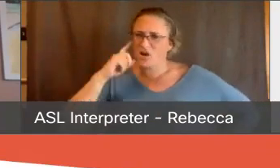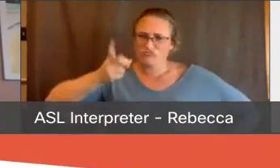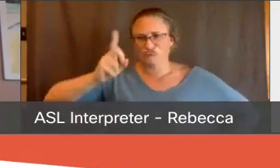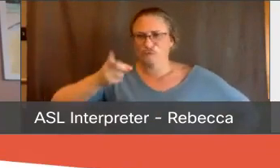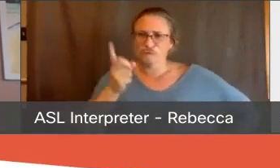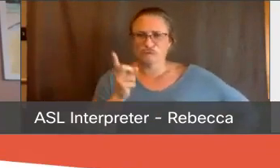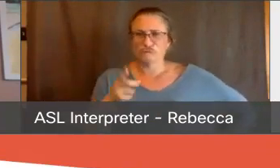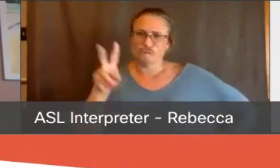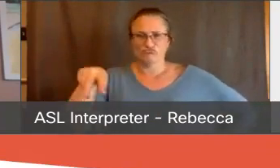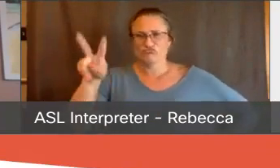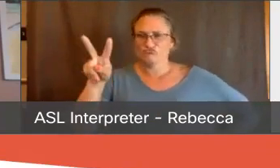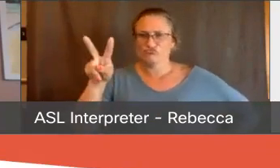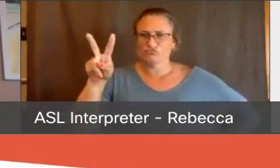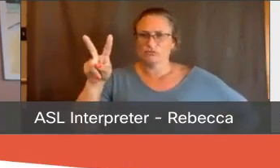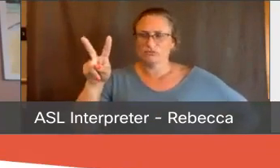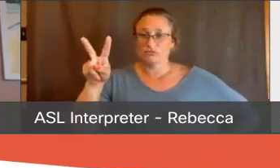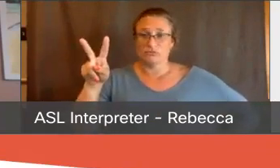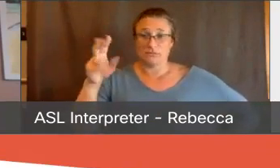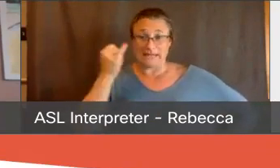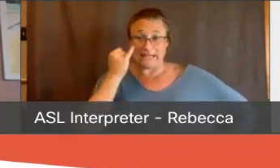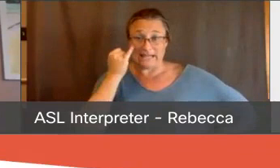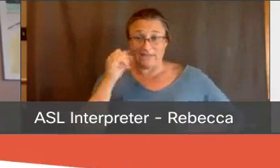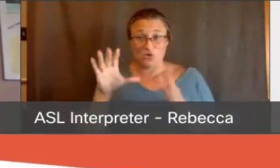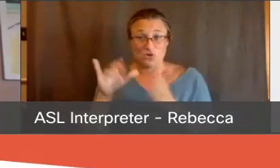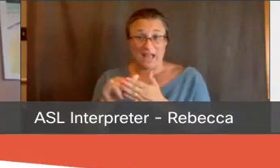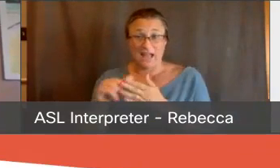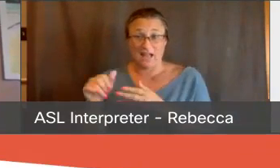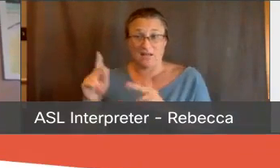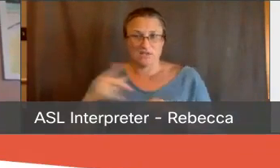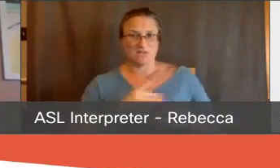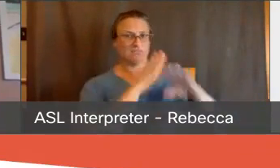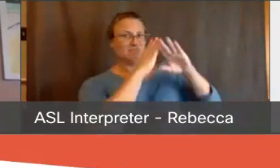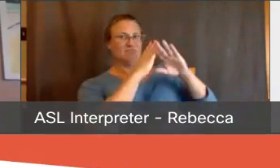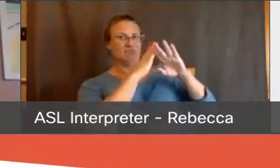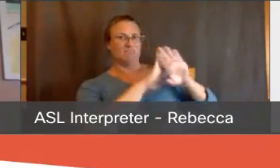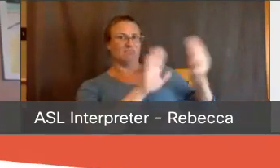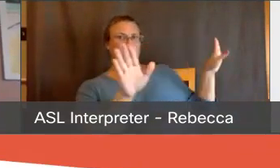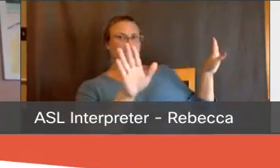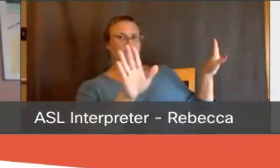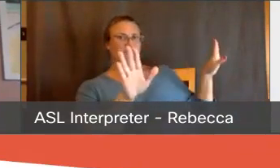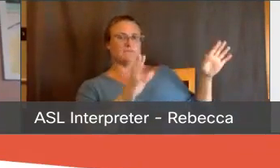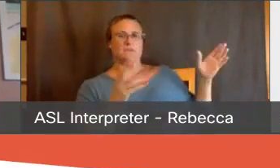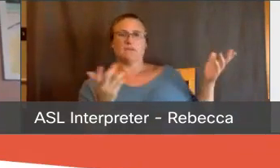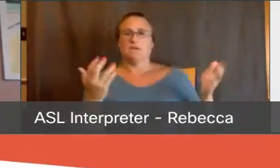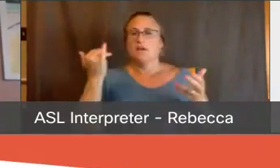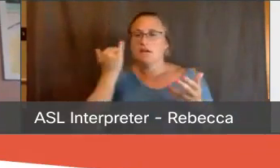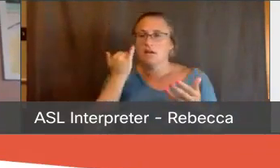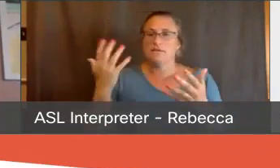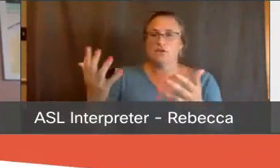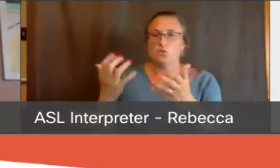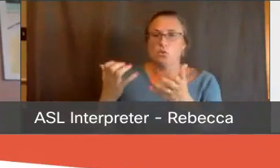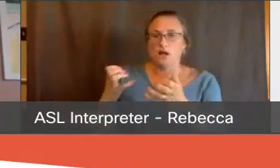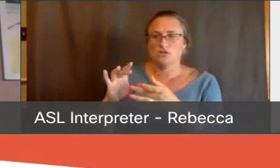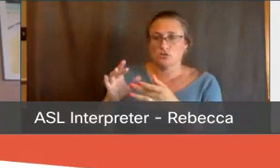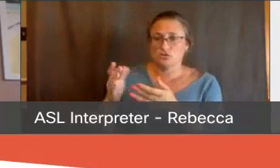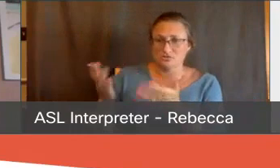little judgmental. And usually when you call someone out, the walls come up. So if you're trying to connect with someone, if you're trying to change someone's mind,